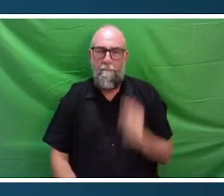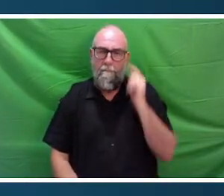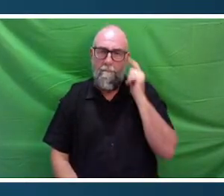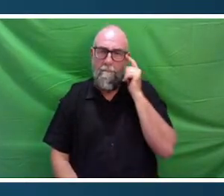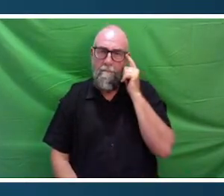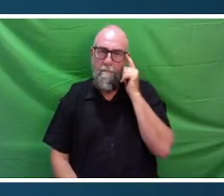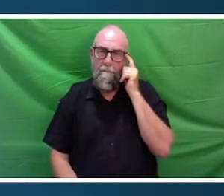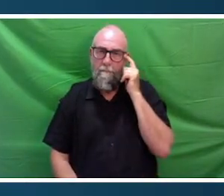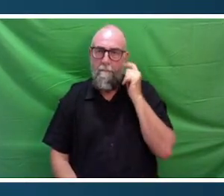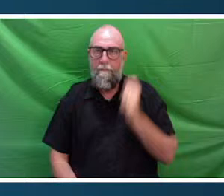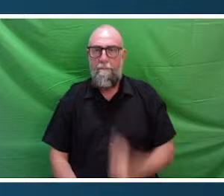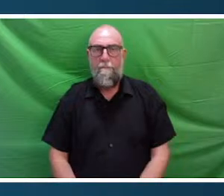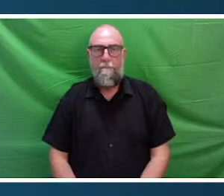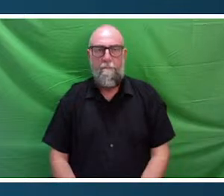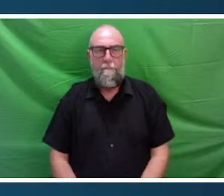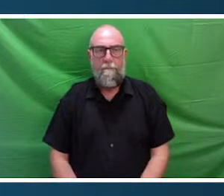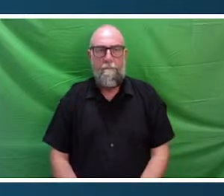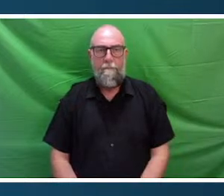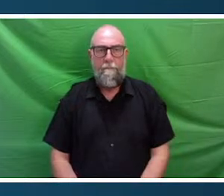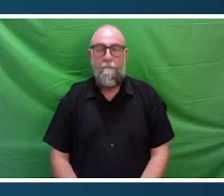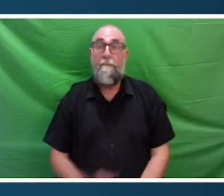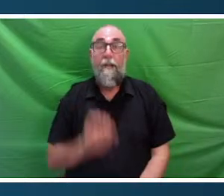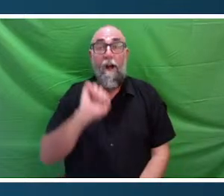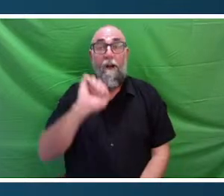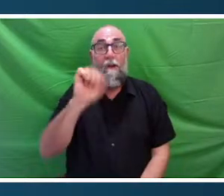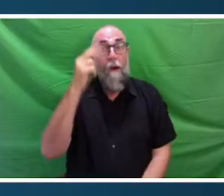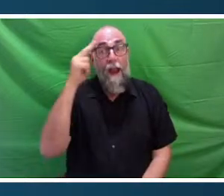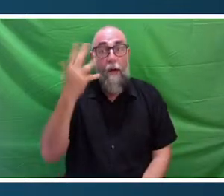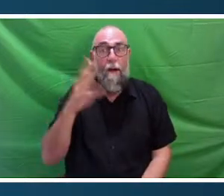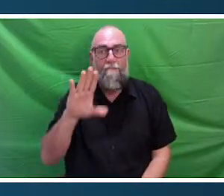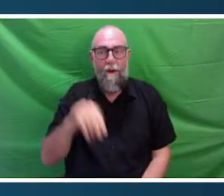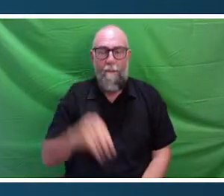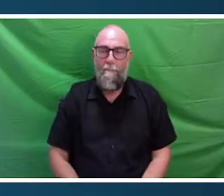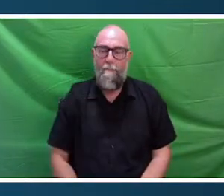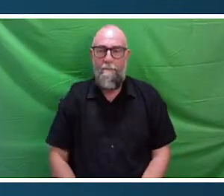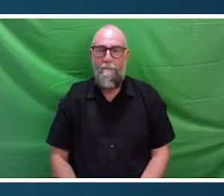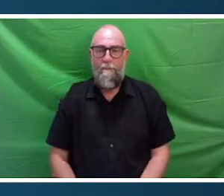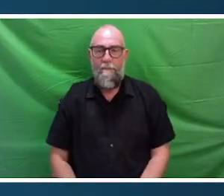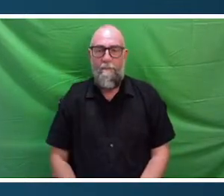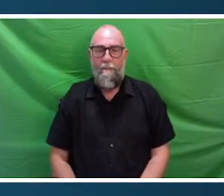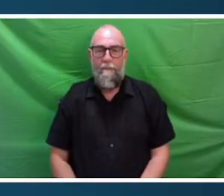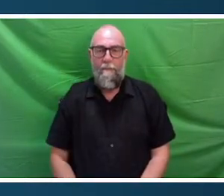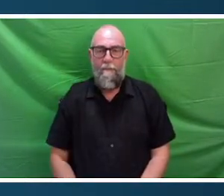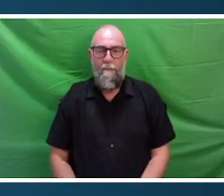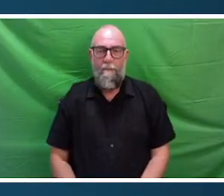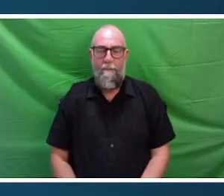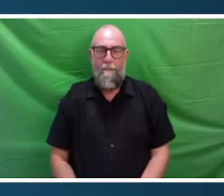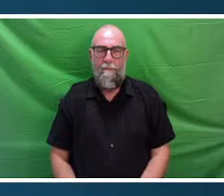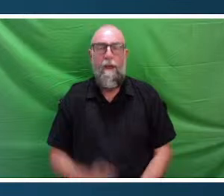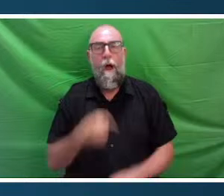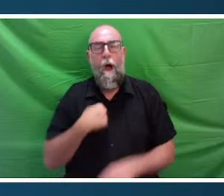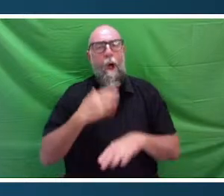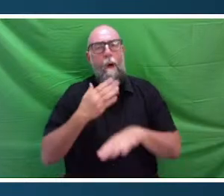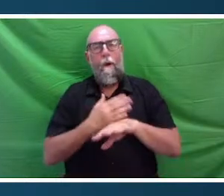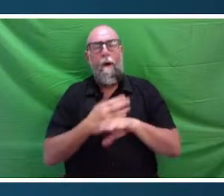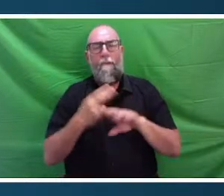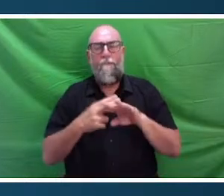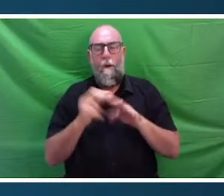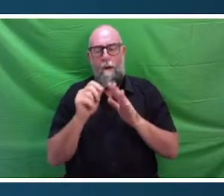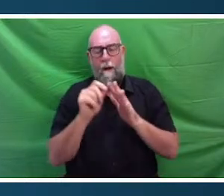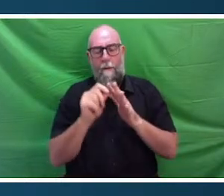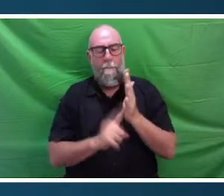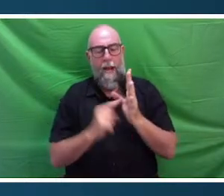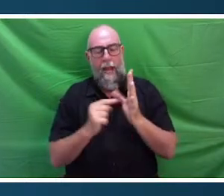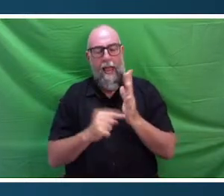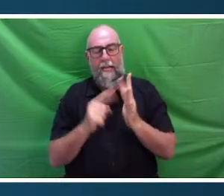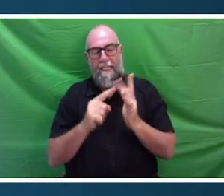So can you please say your name and where you're from? Hi, my name is Matt Spanigal. I work for a company called Palladium. Thank you very much for your oration. I thought it was